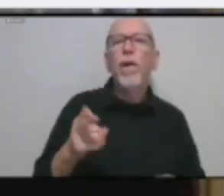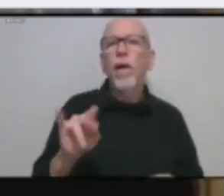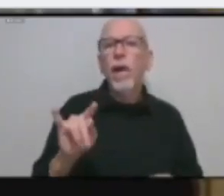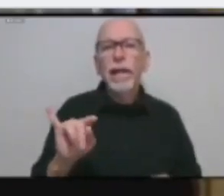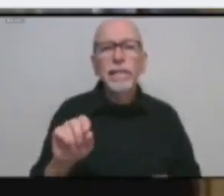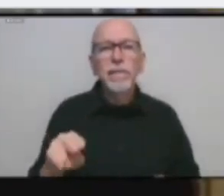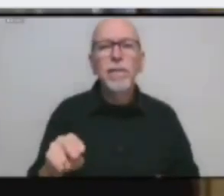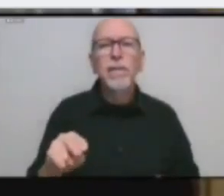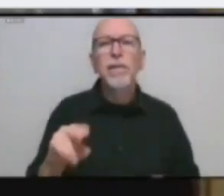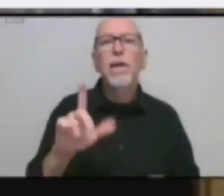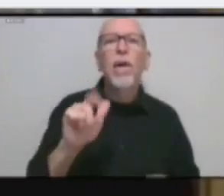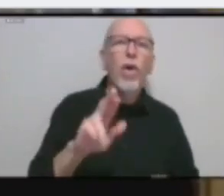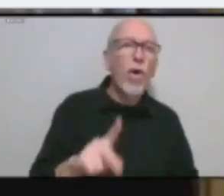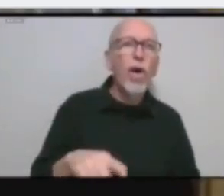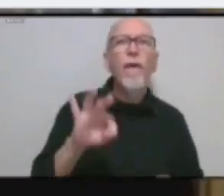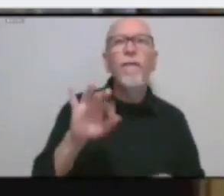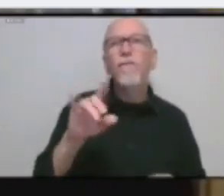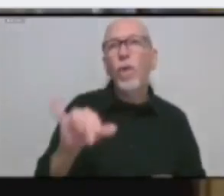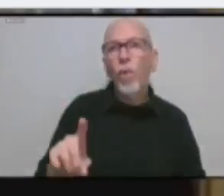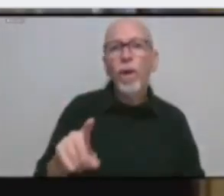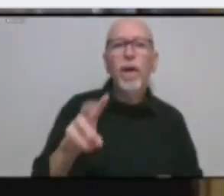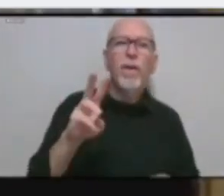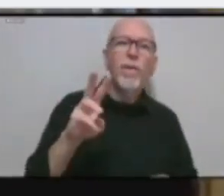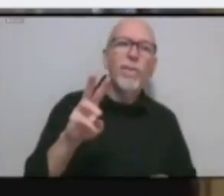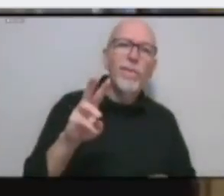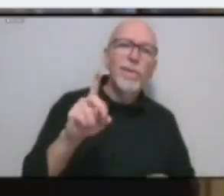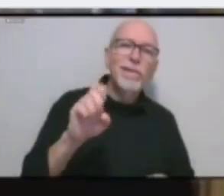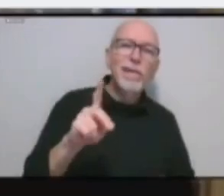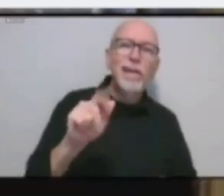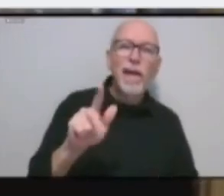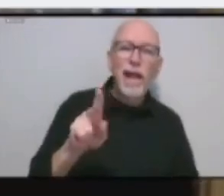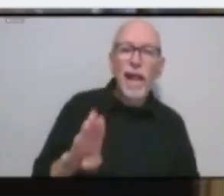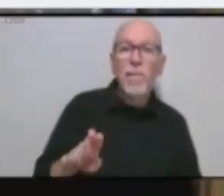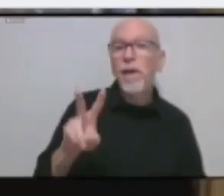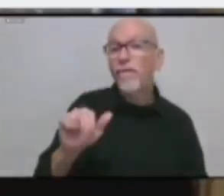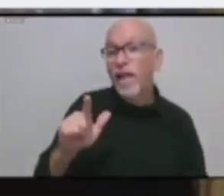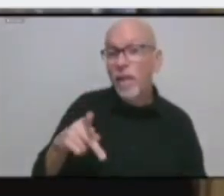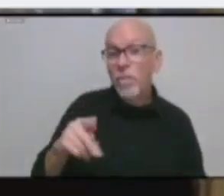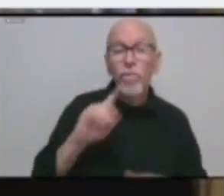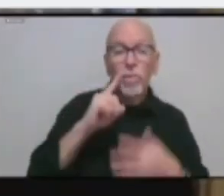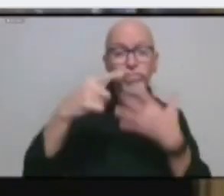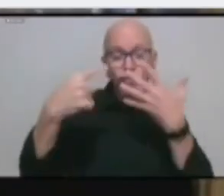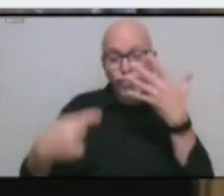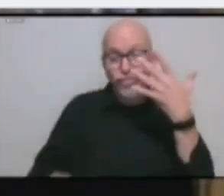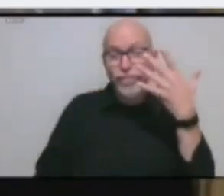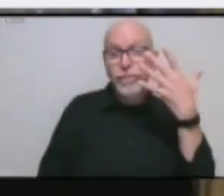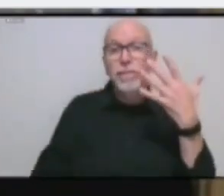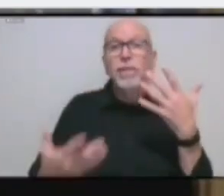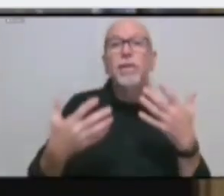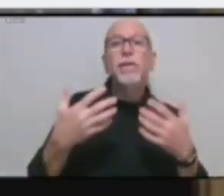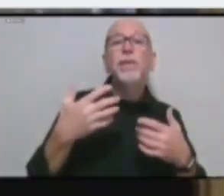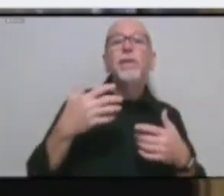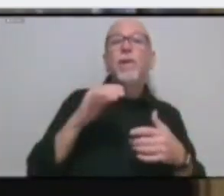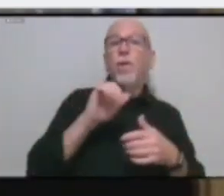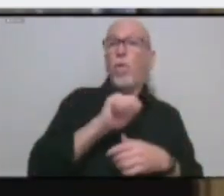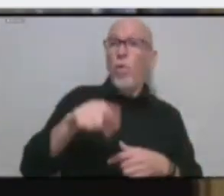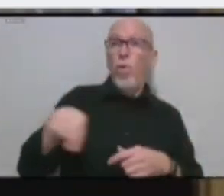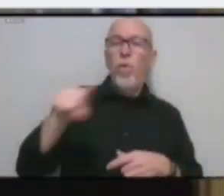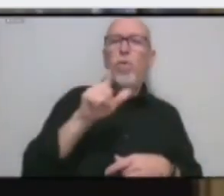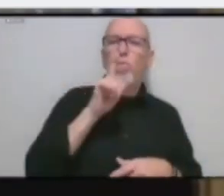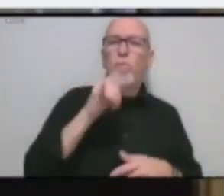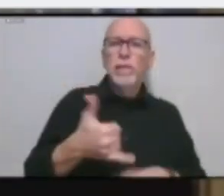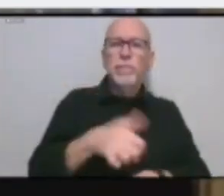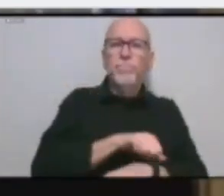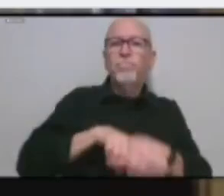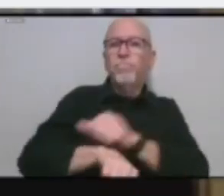County, Floyd County, Whitley County, Davies County, DeKalb County, Valparaiso. I mean, the list just goes on and on and on. And these are all folks that are stepping up, not just